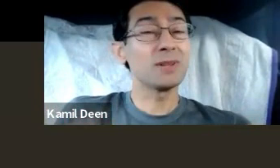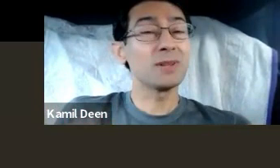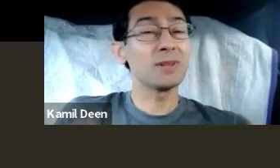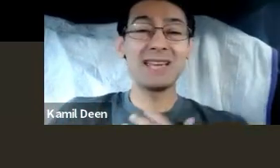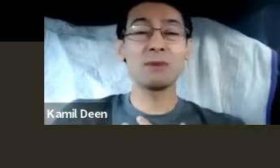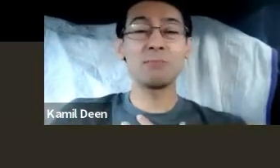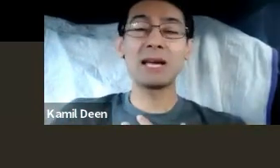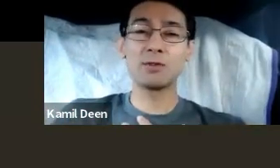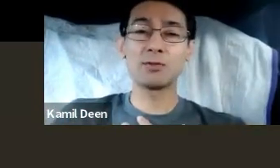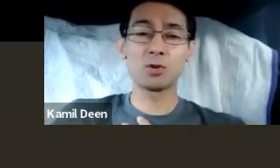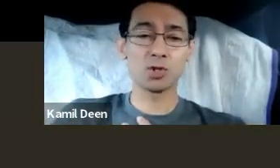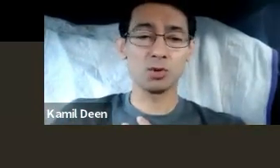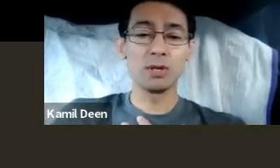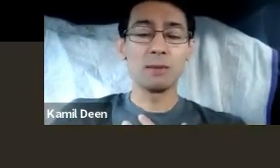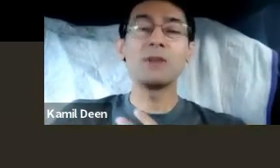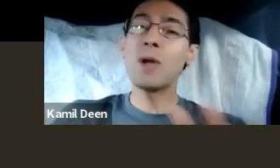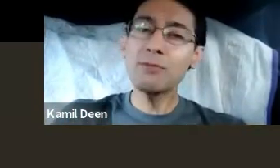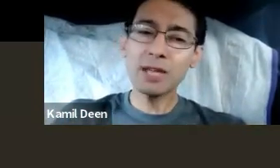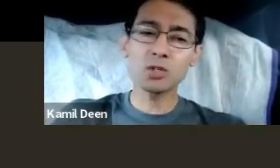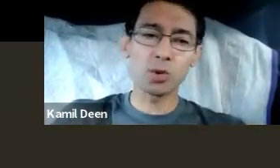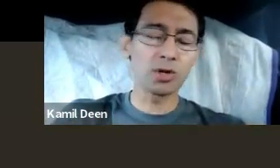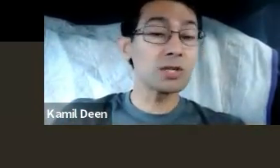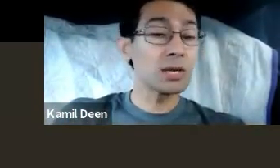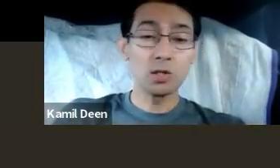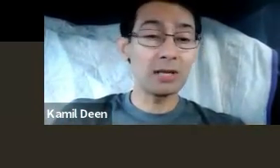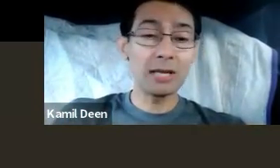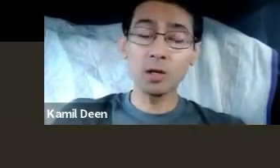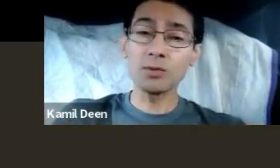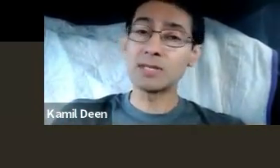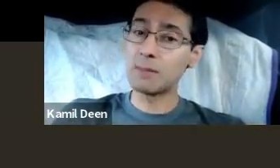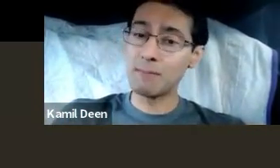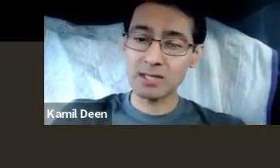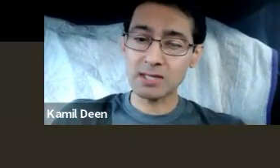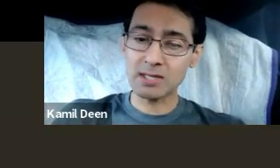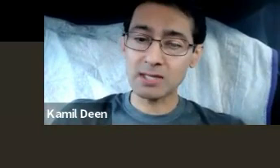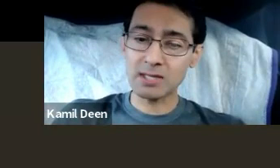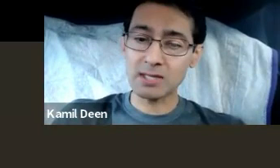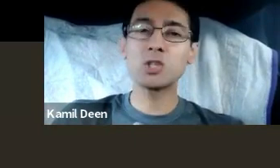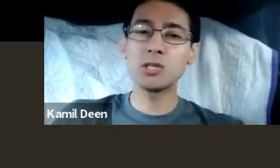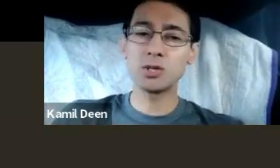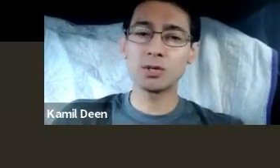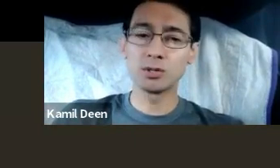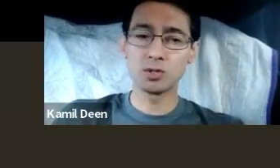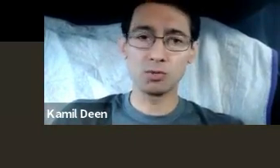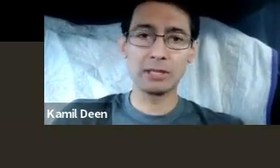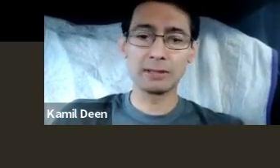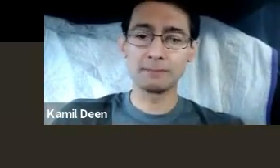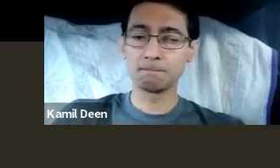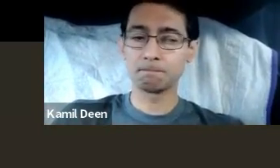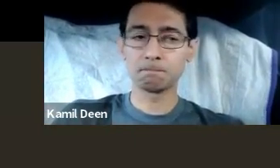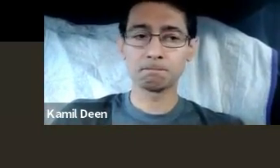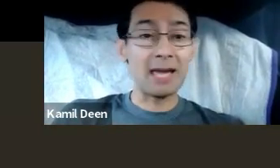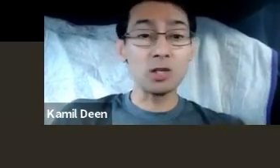but they end up being kind of crucial. But if you have the extra words, you can include these, and it makes the abstract much easier to